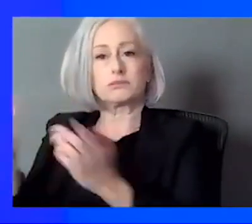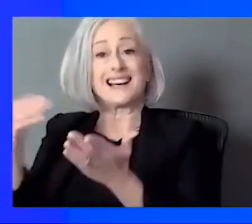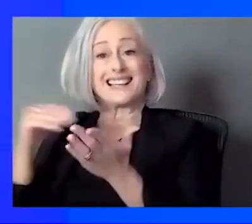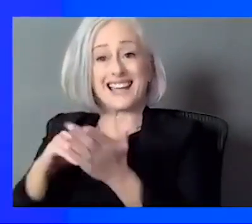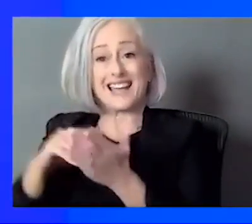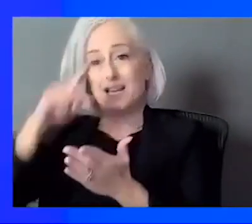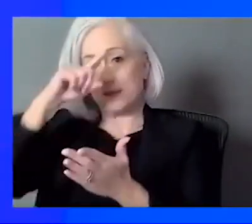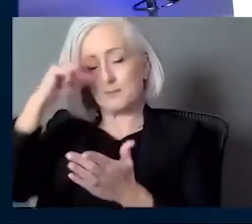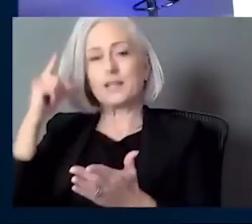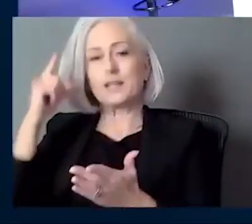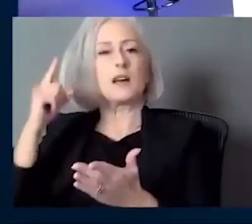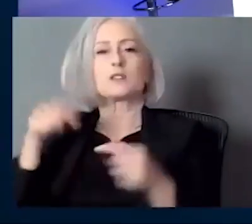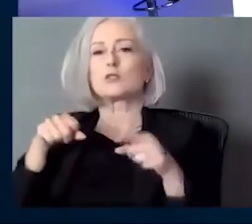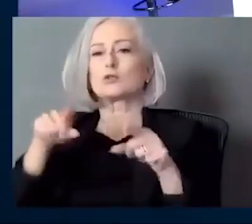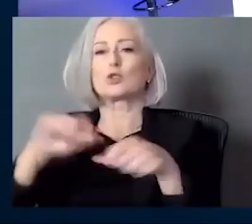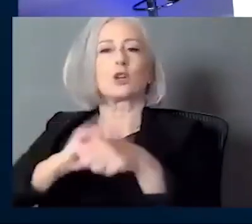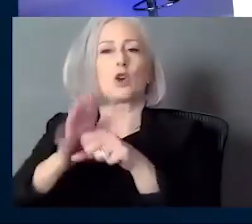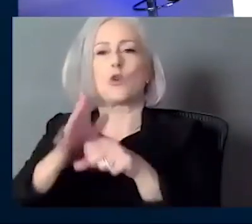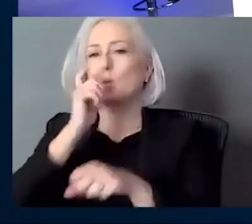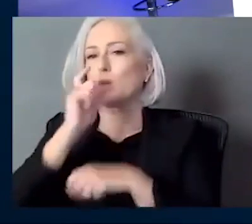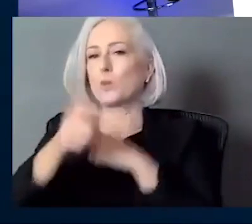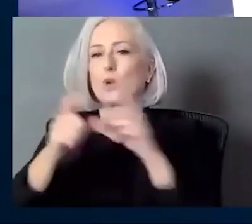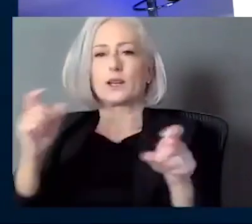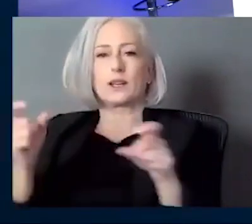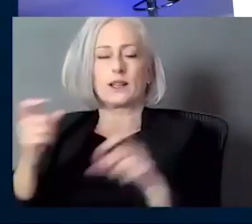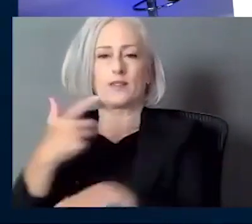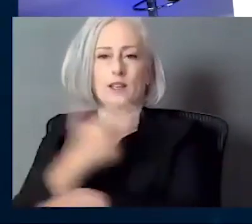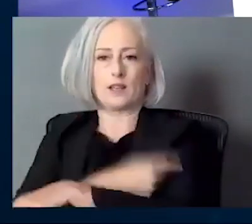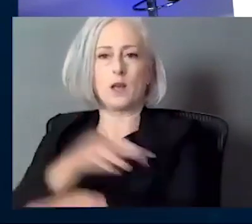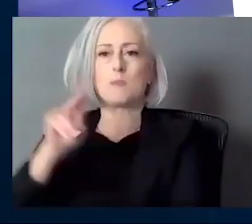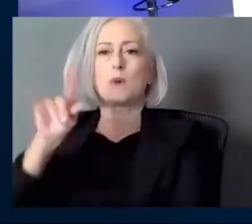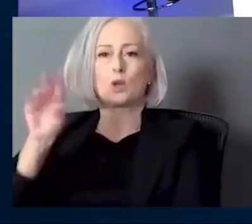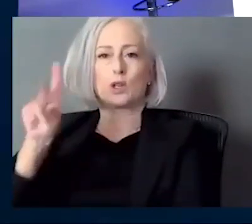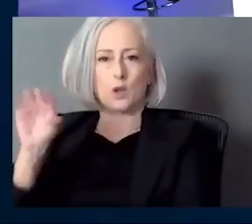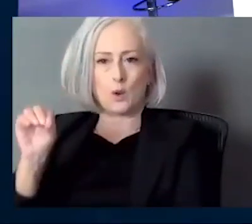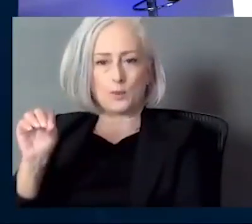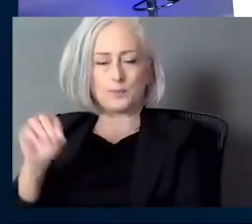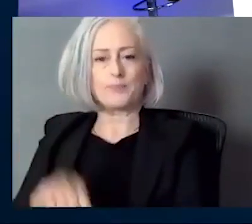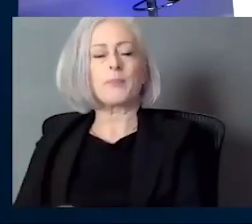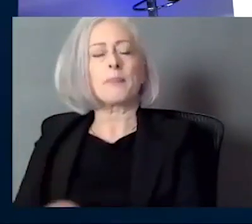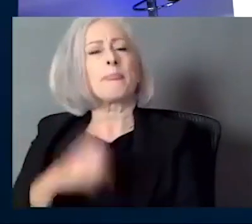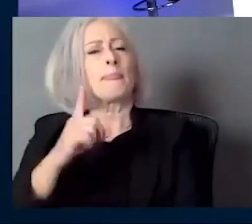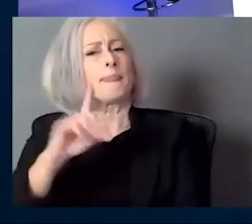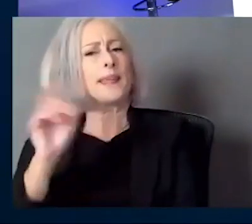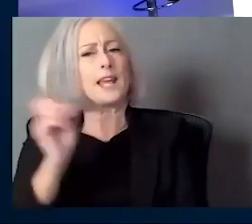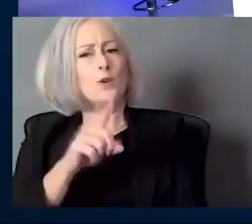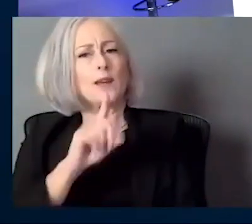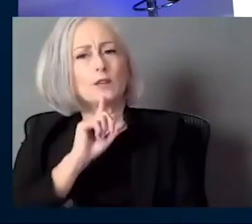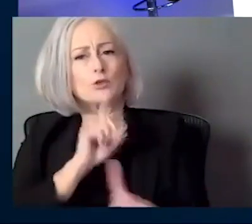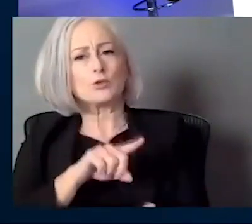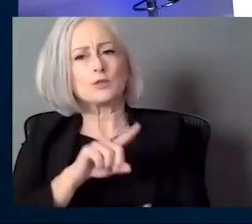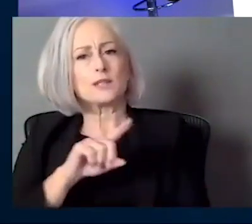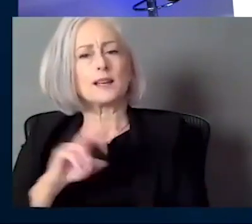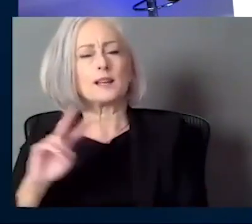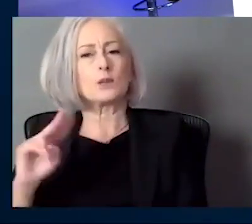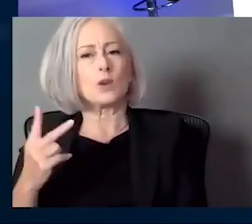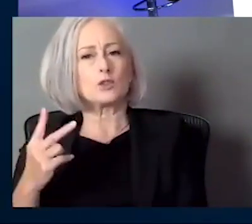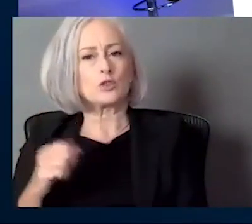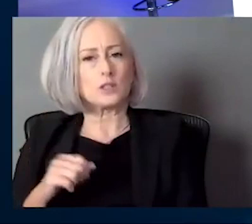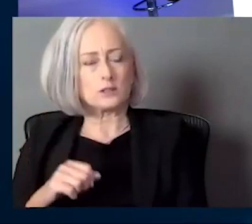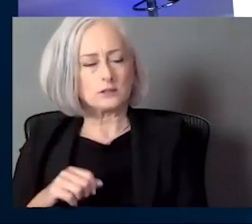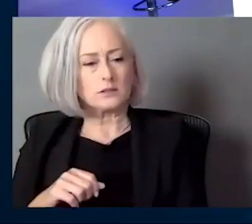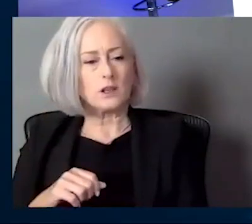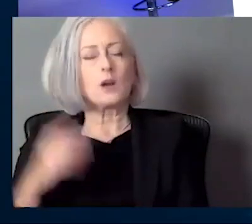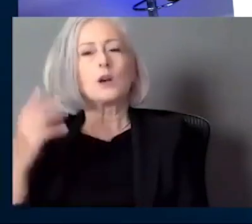diseases for all ages. You can answer Stacy's second question, though. She says, that said, why won't